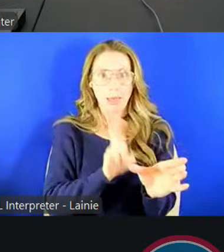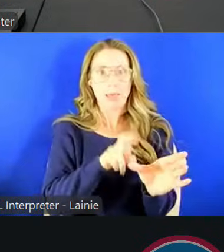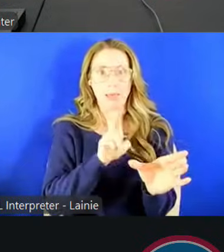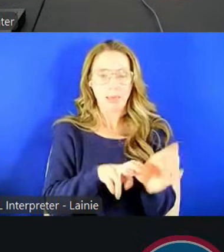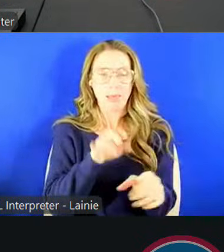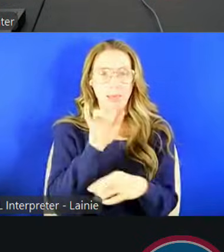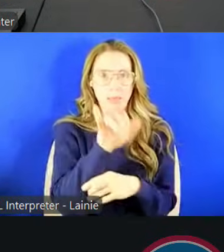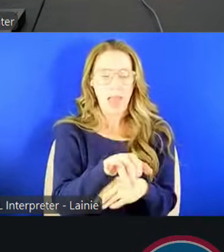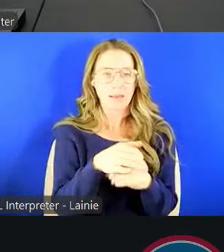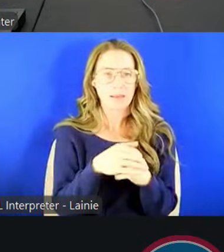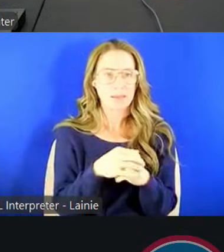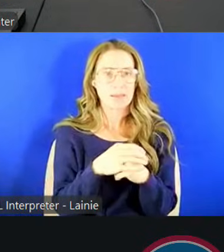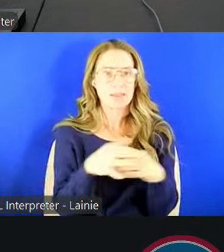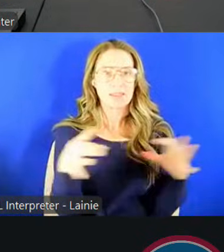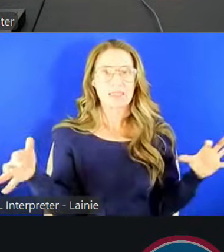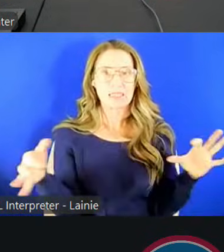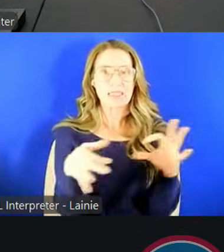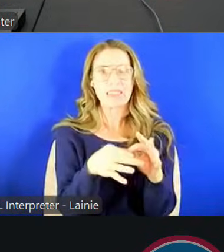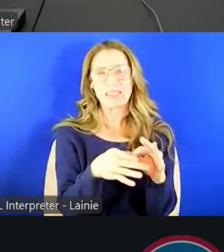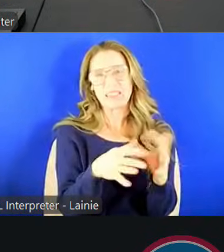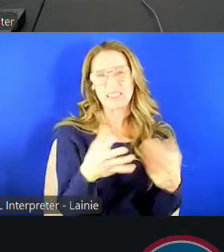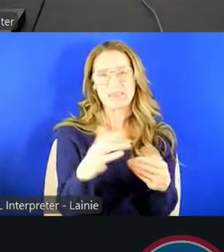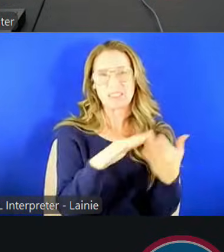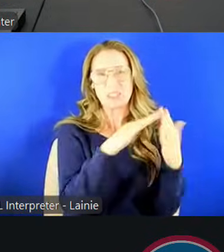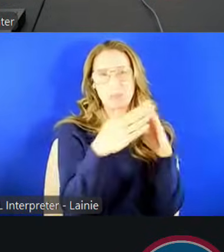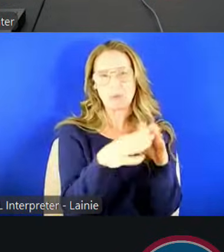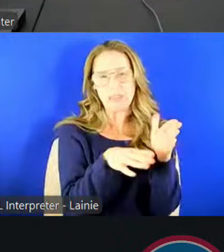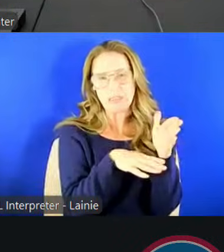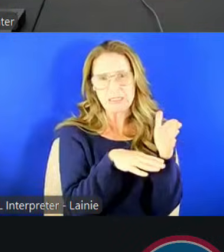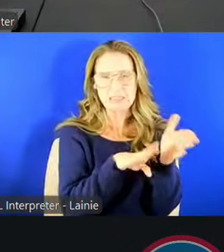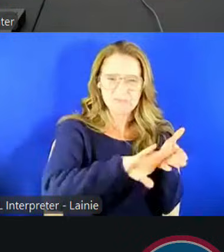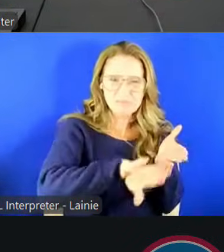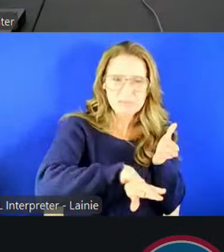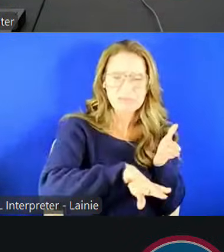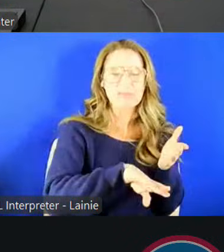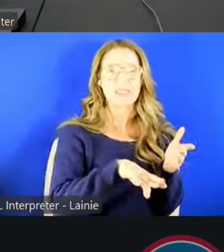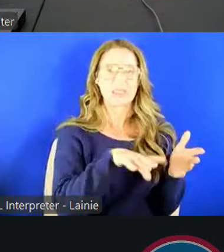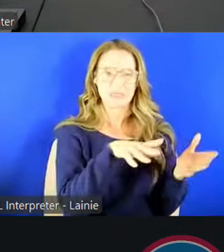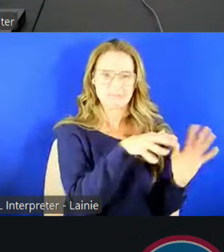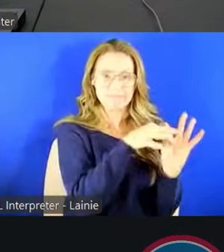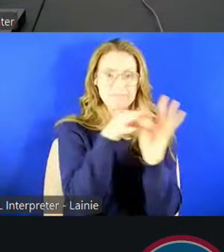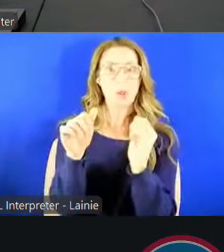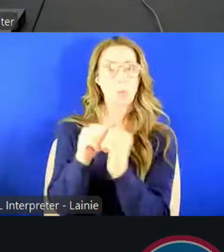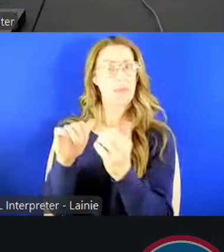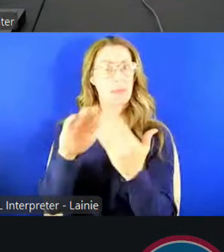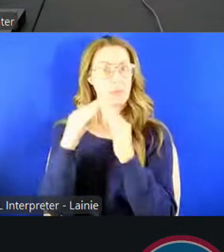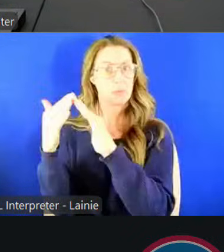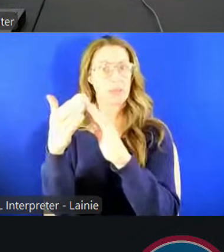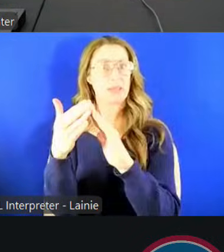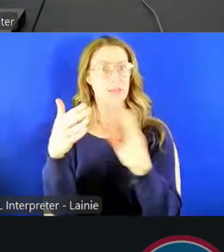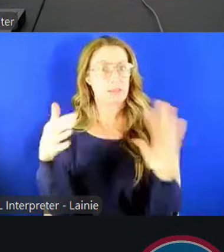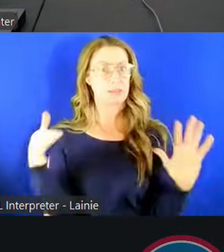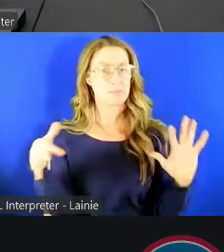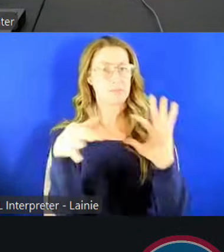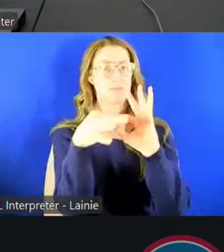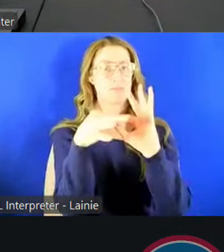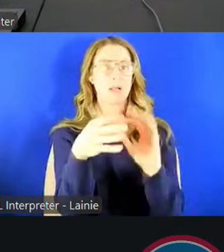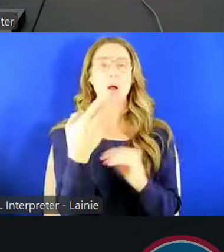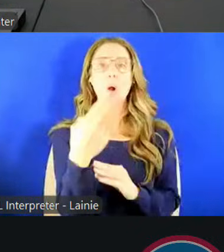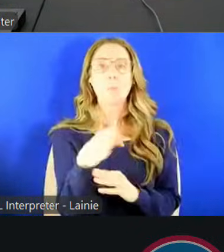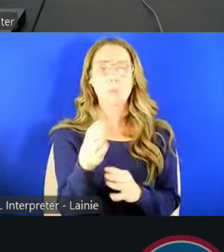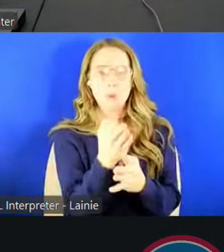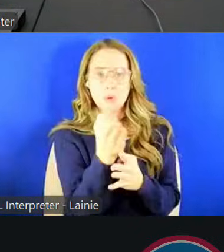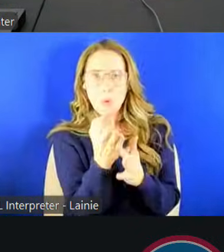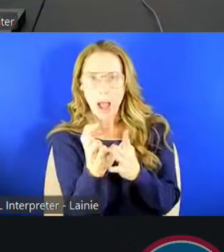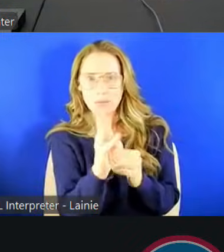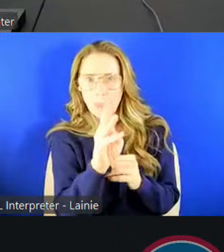connecting disadvantaged communities to employment centers and major trip generators. If you look at the blue routes on the map, you can